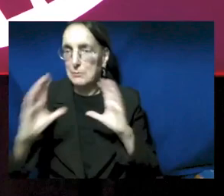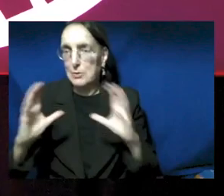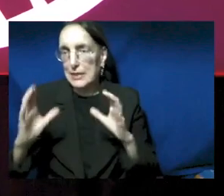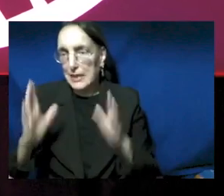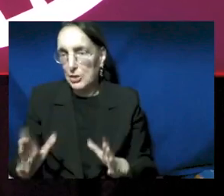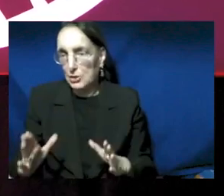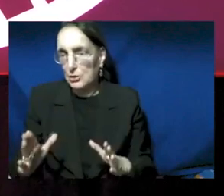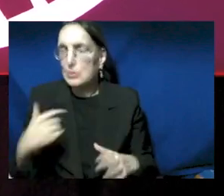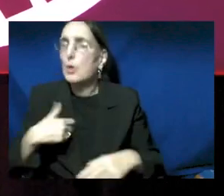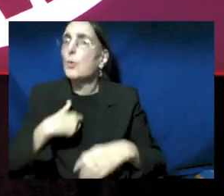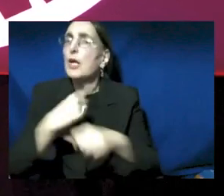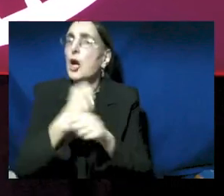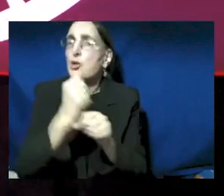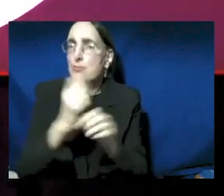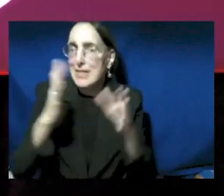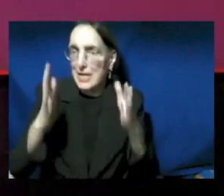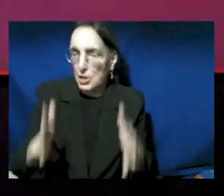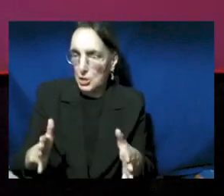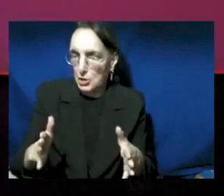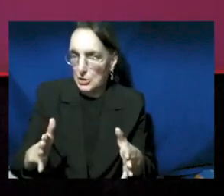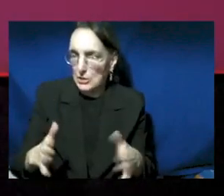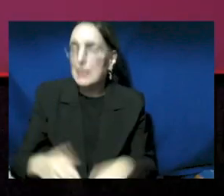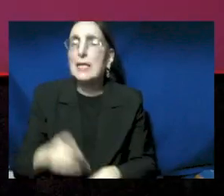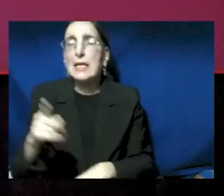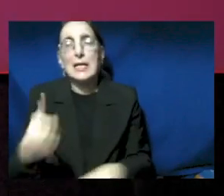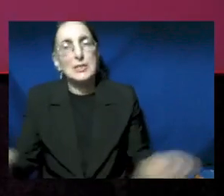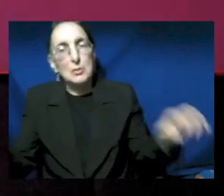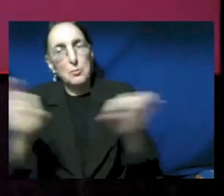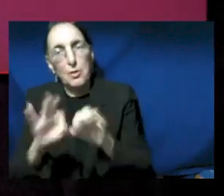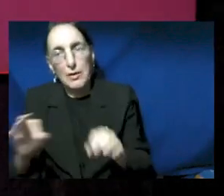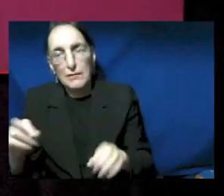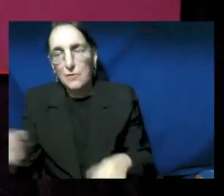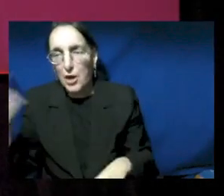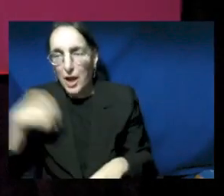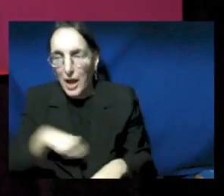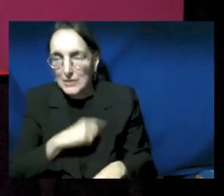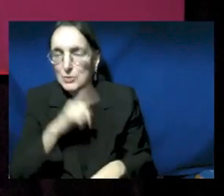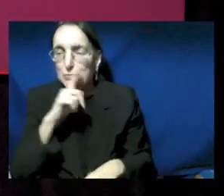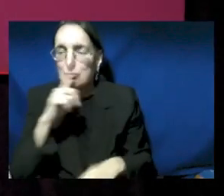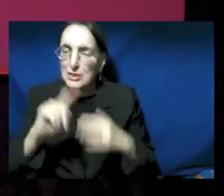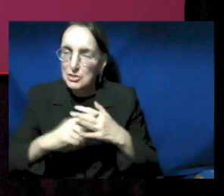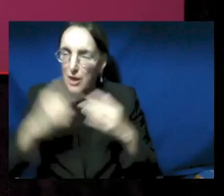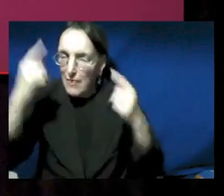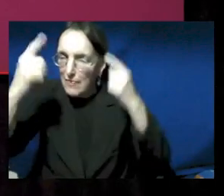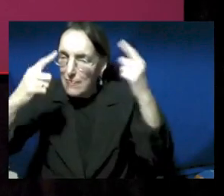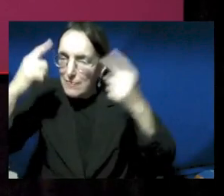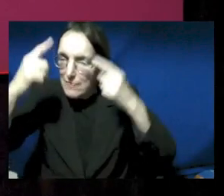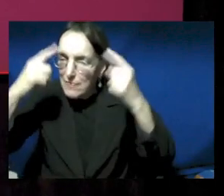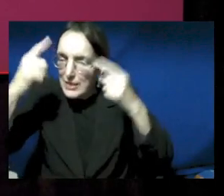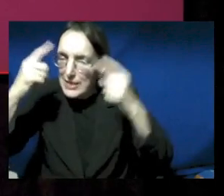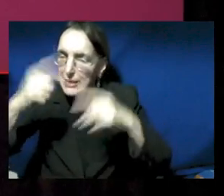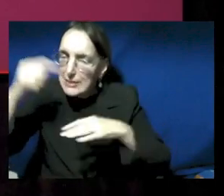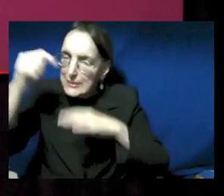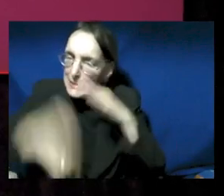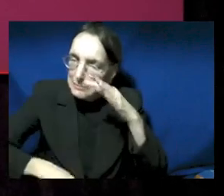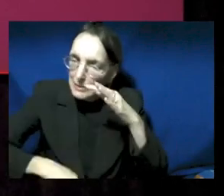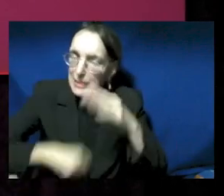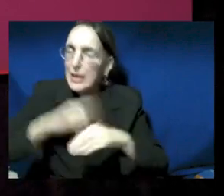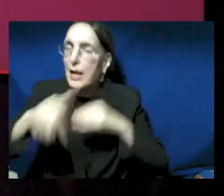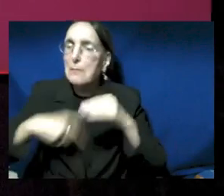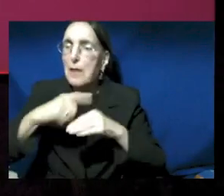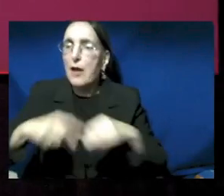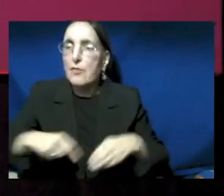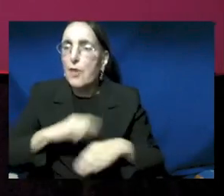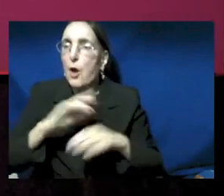creatives. And it's important for us to really start thinking deeply about the world that we are creating.